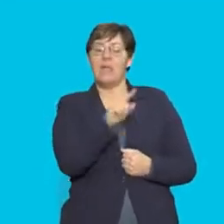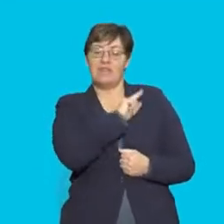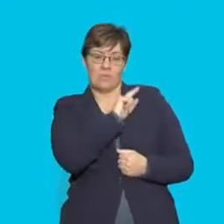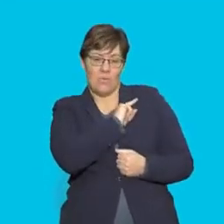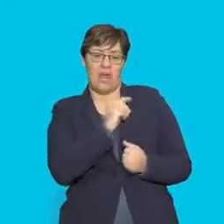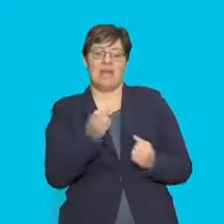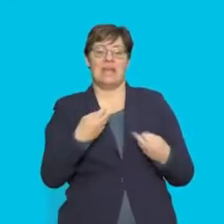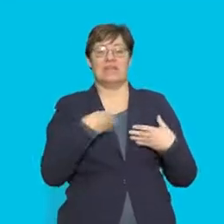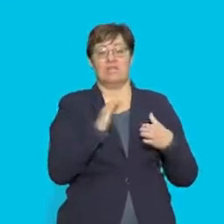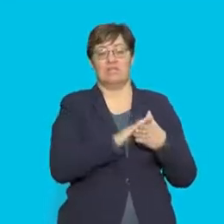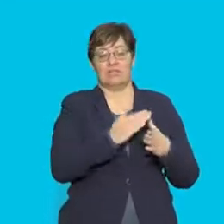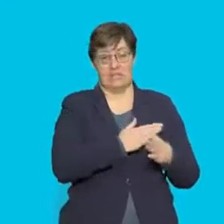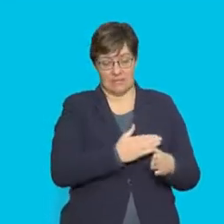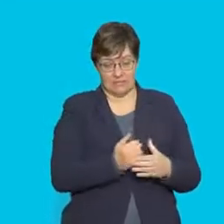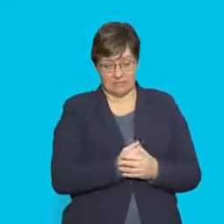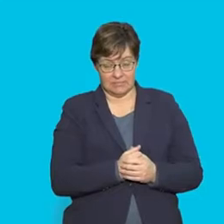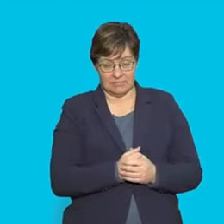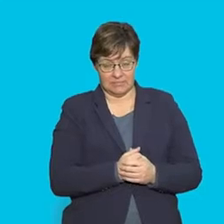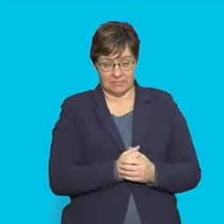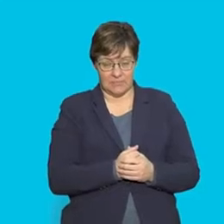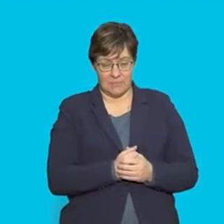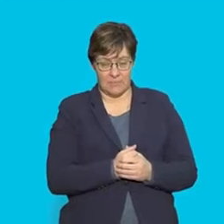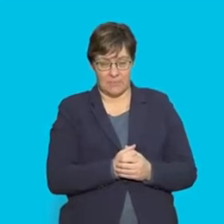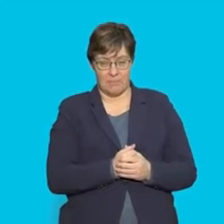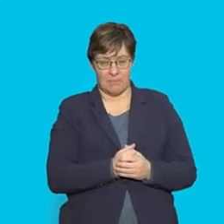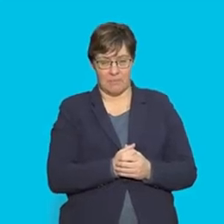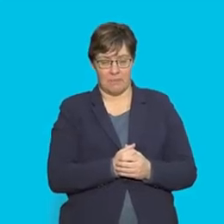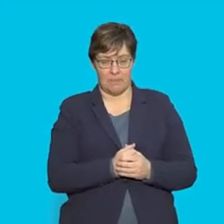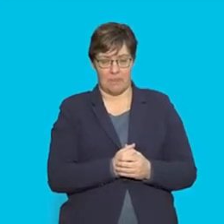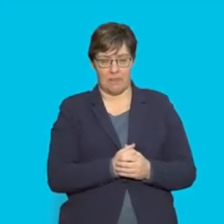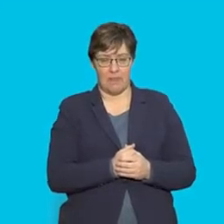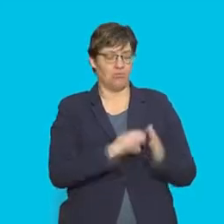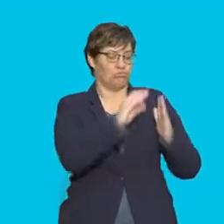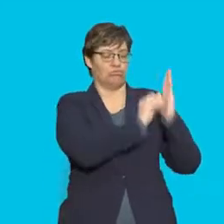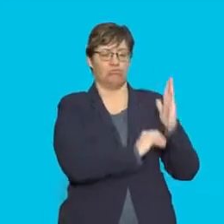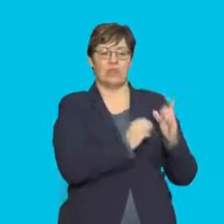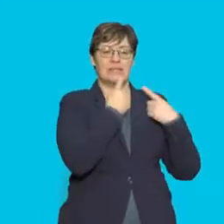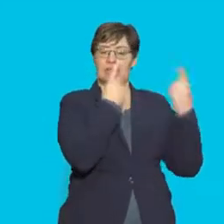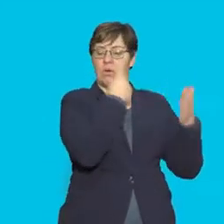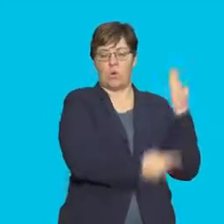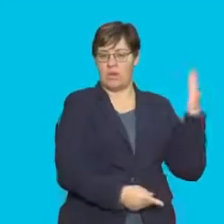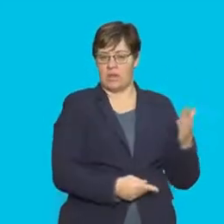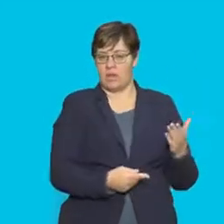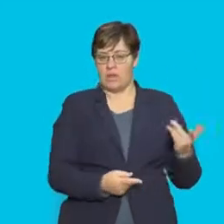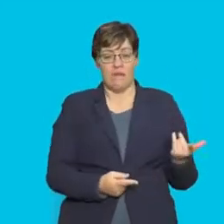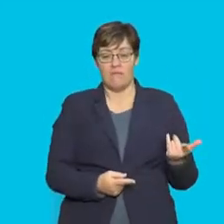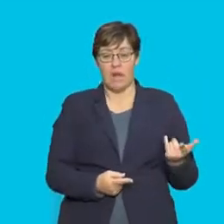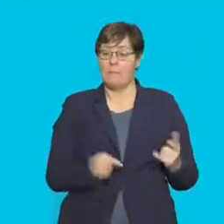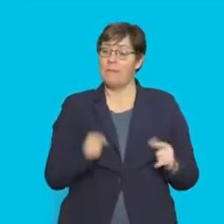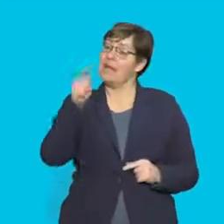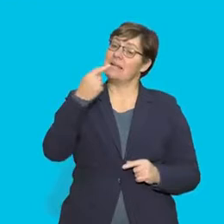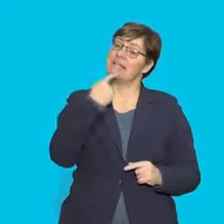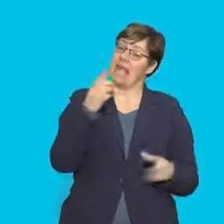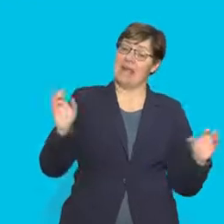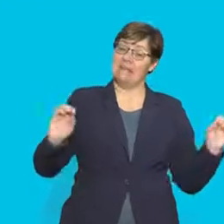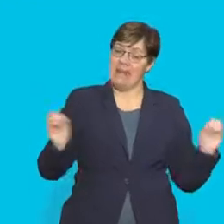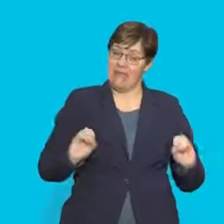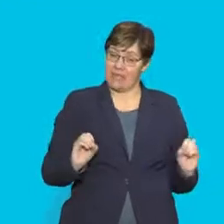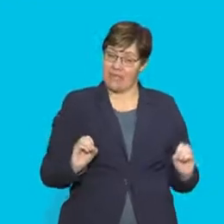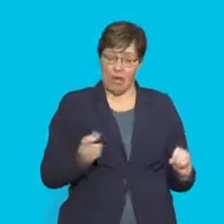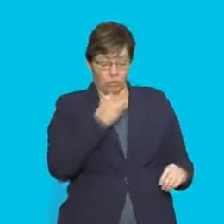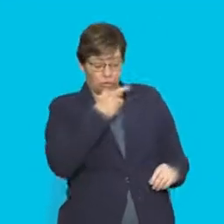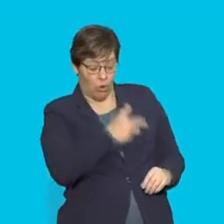shapes you're talking about, you will also need to give me that reason and not write given there. So if I did not tell you that angle A is